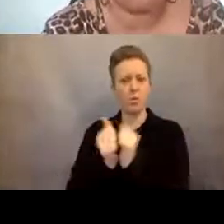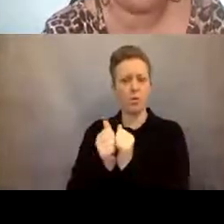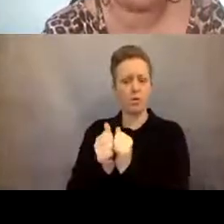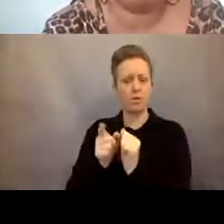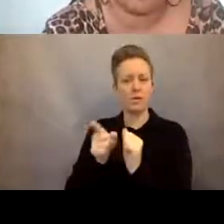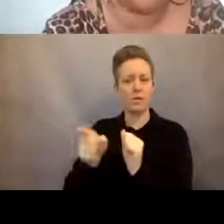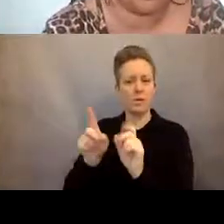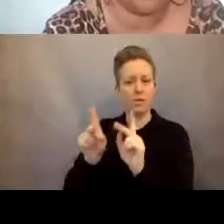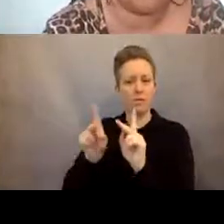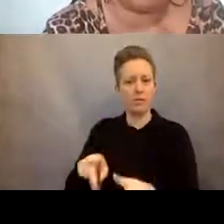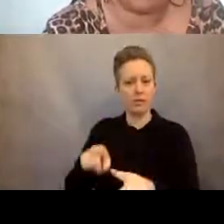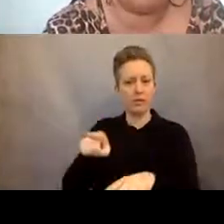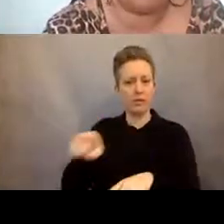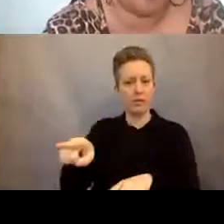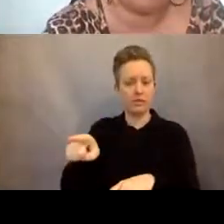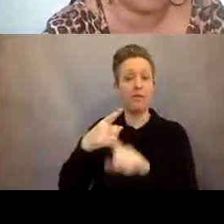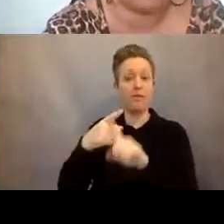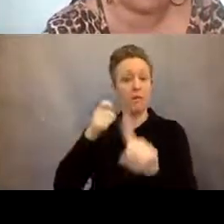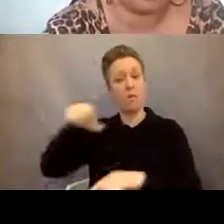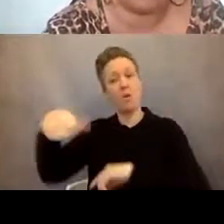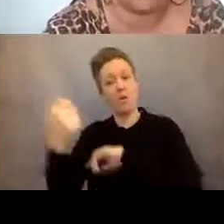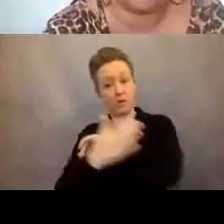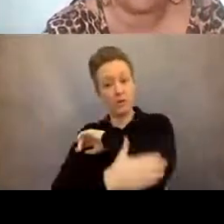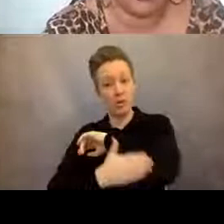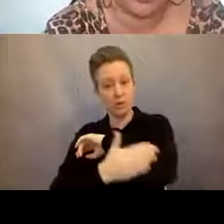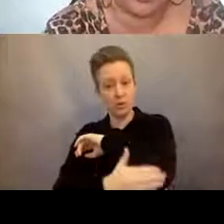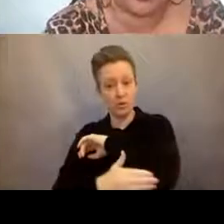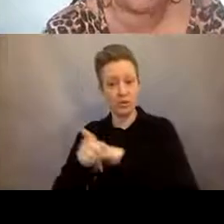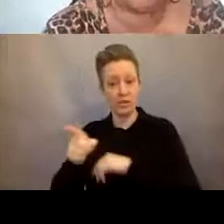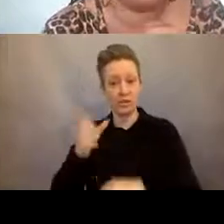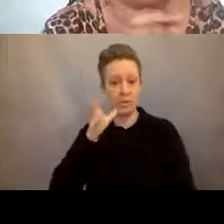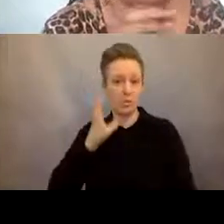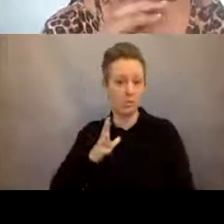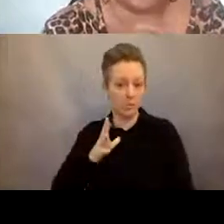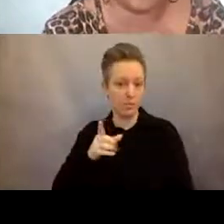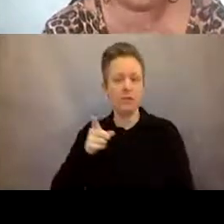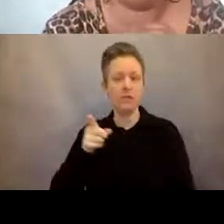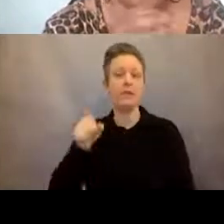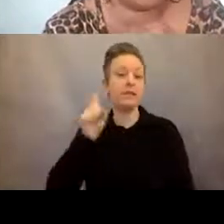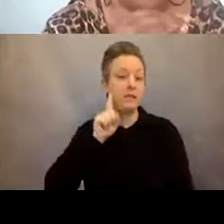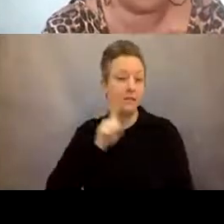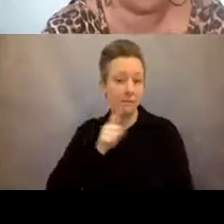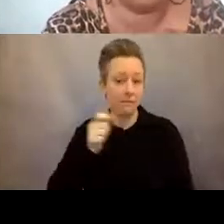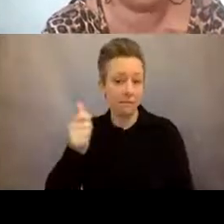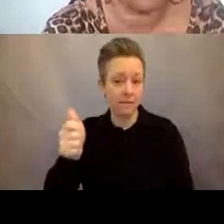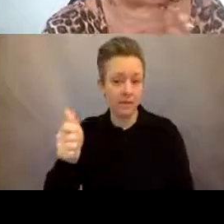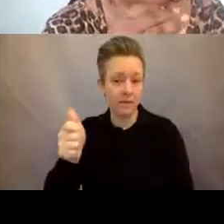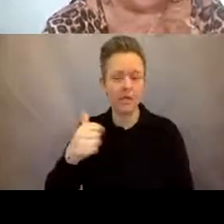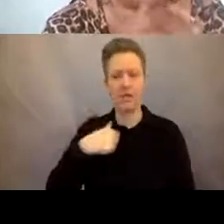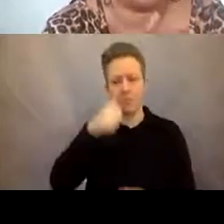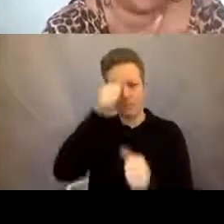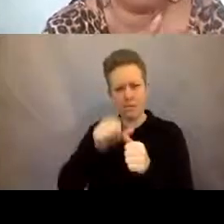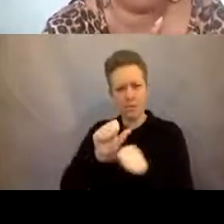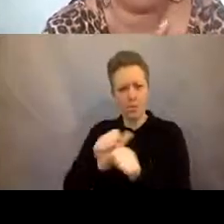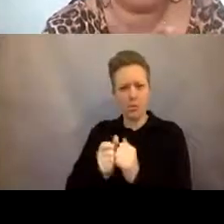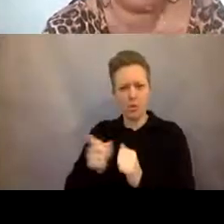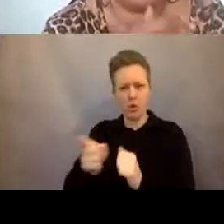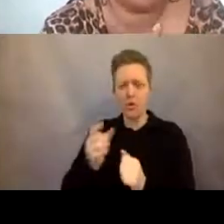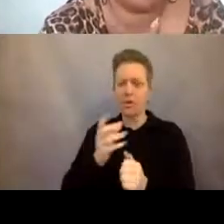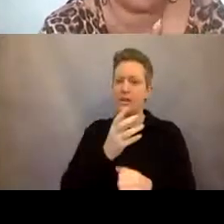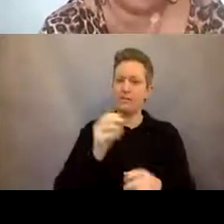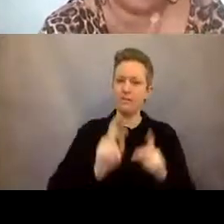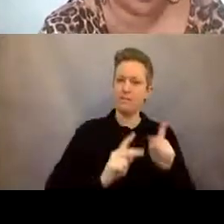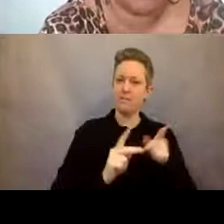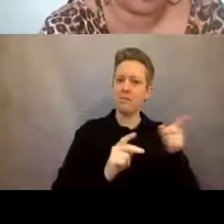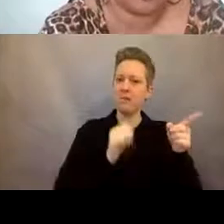budgeted properly to make sure she was going to be able to get the services she needed. So there were a lot of extra hurdles that she had to jump through